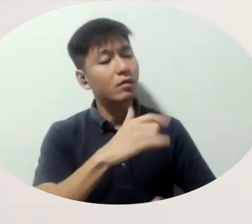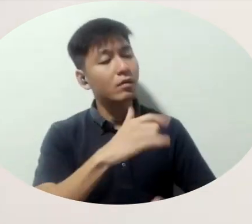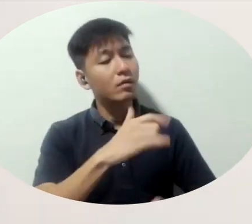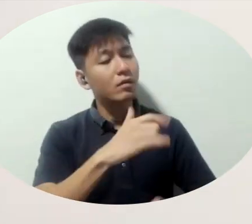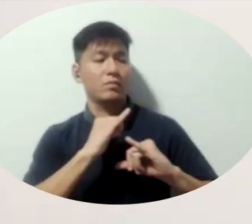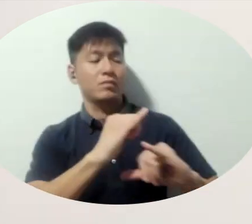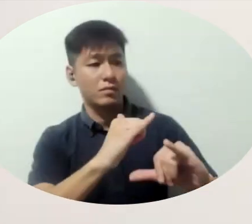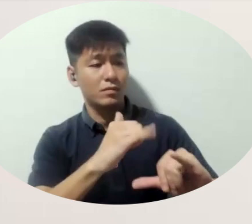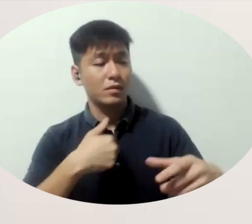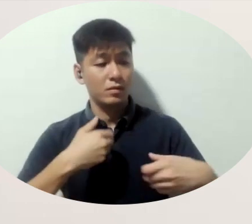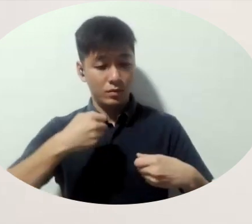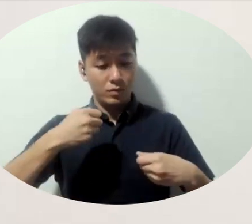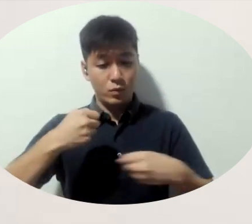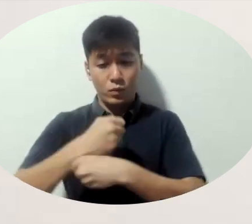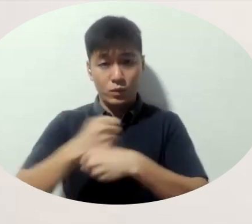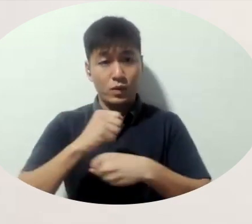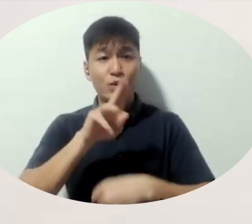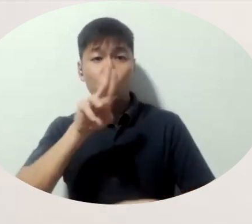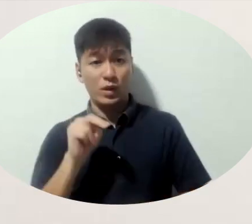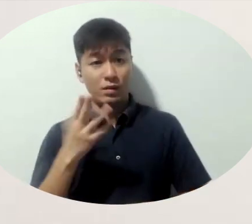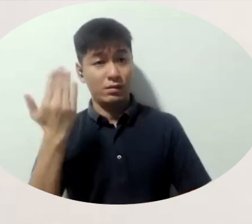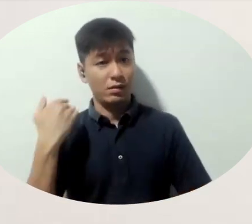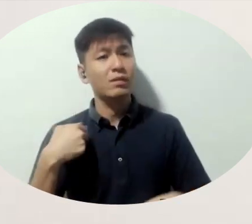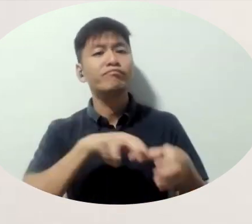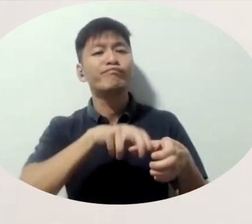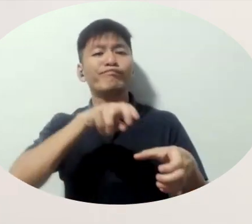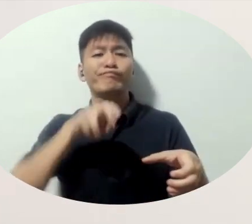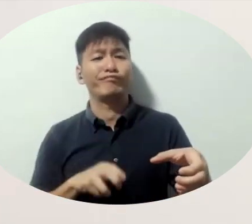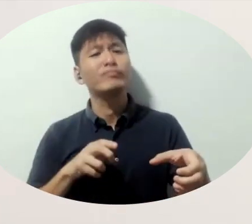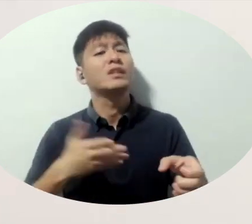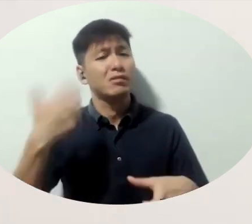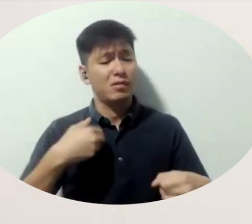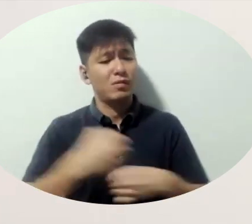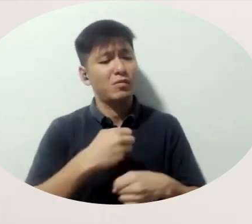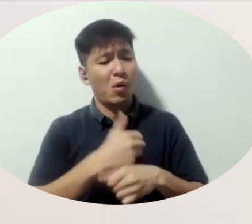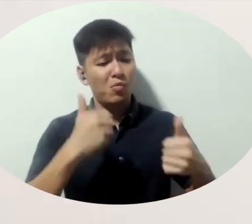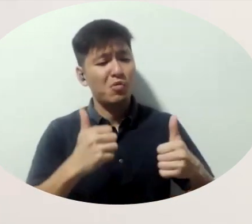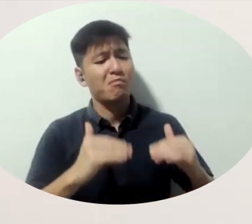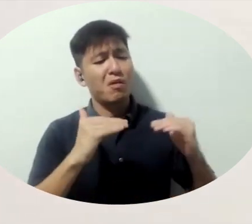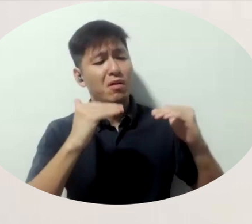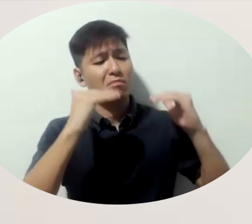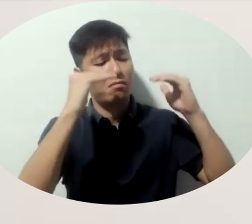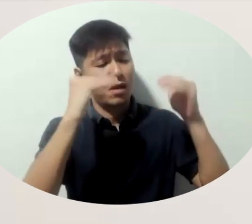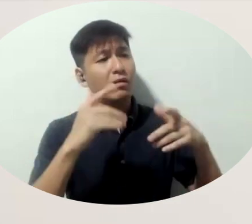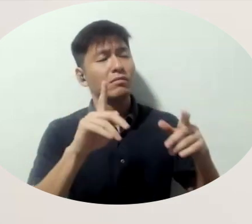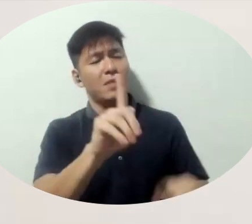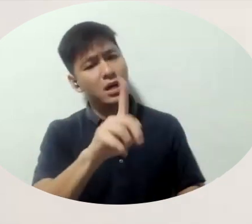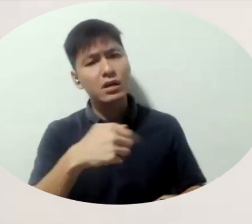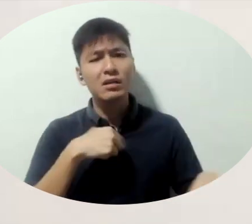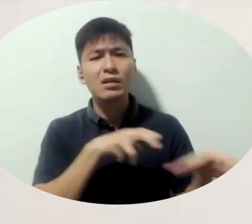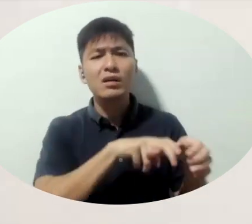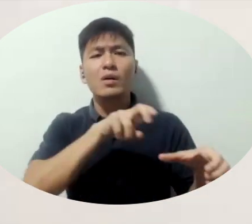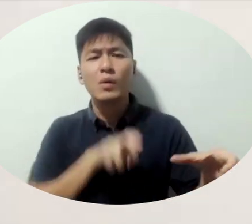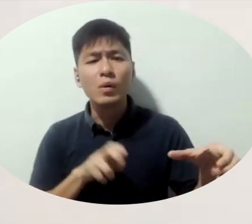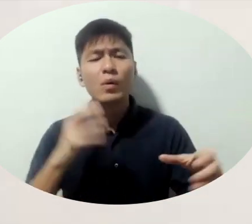the United Nations as in a career path to voluntarily choose to care for